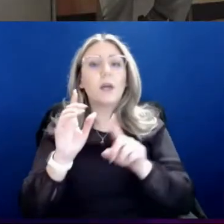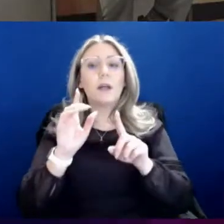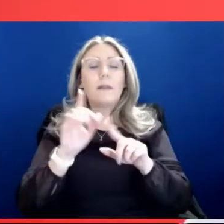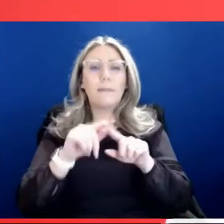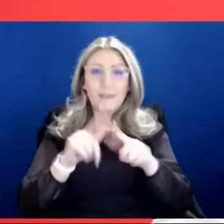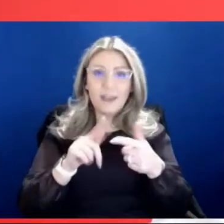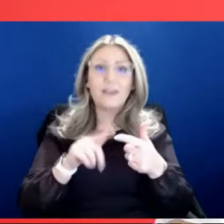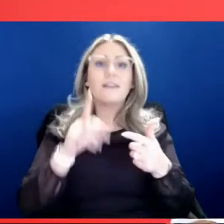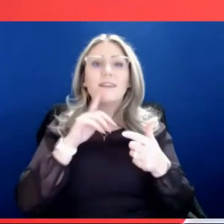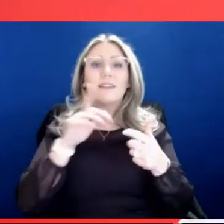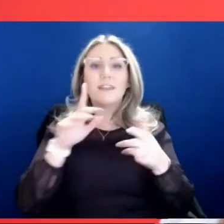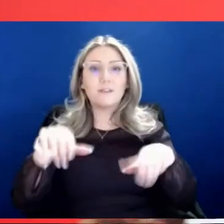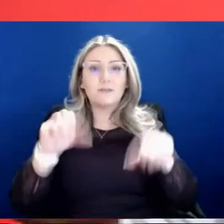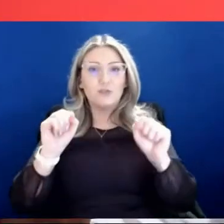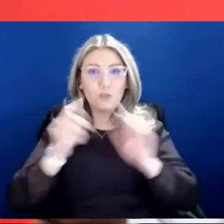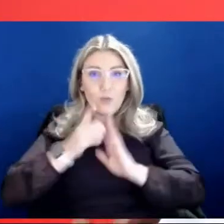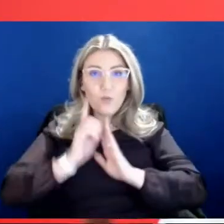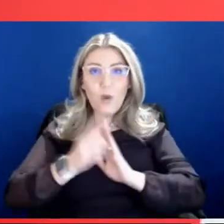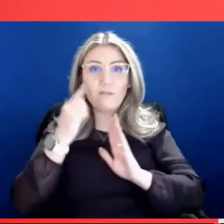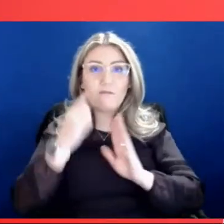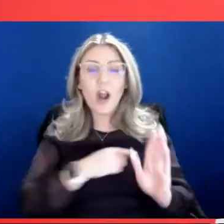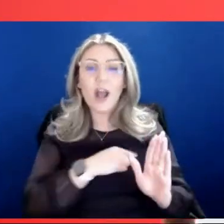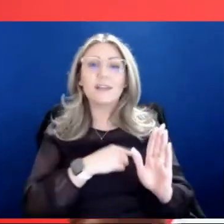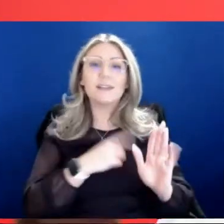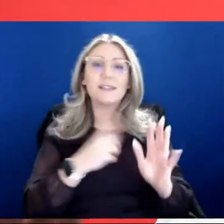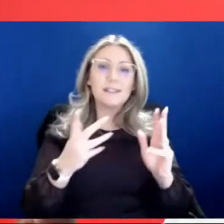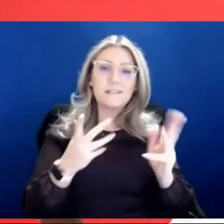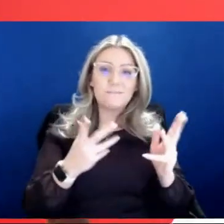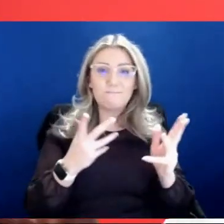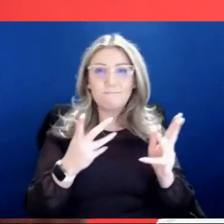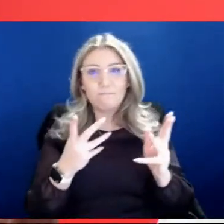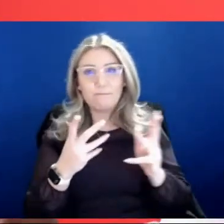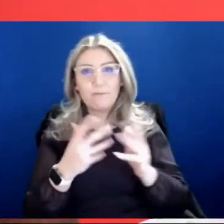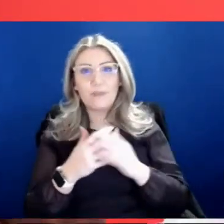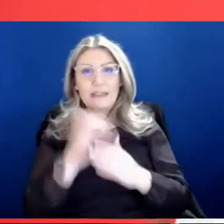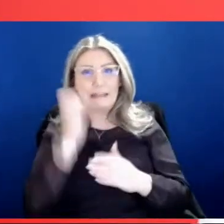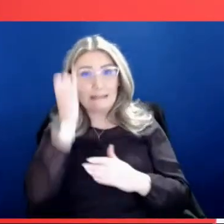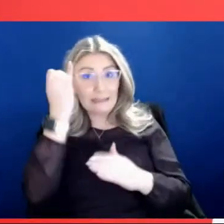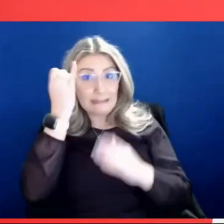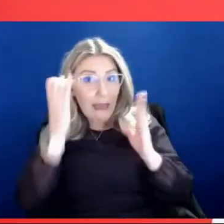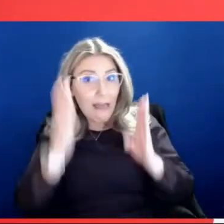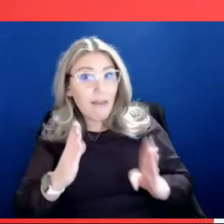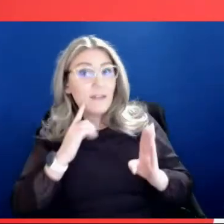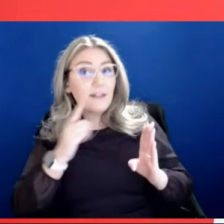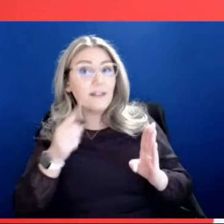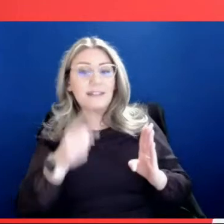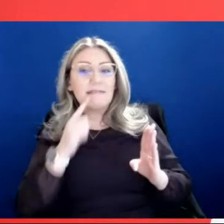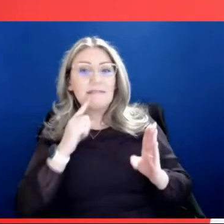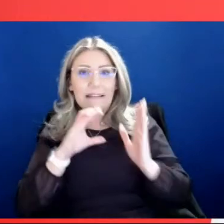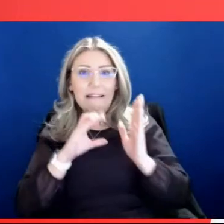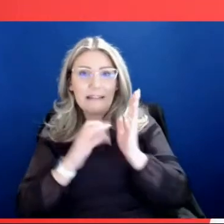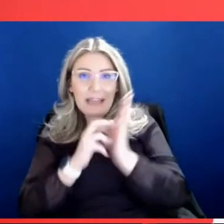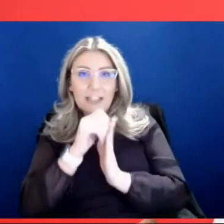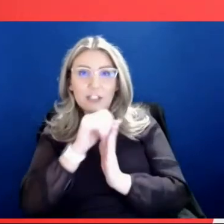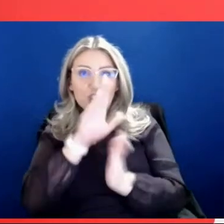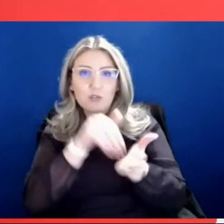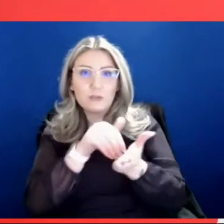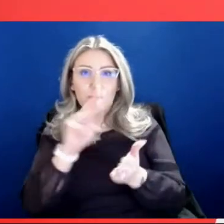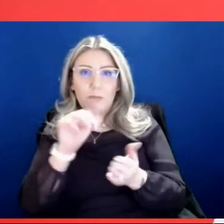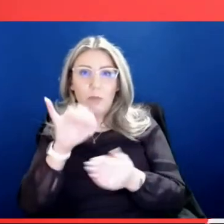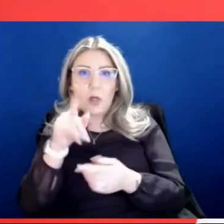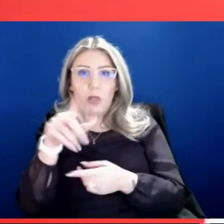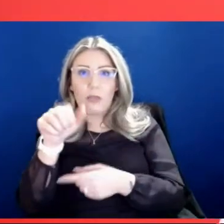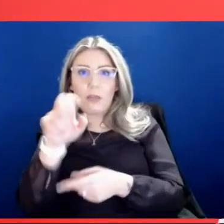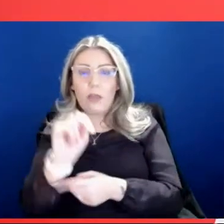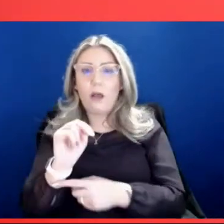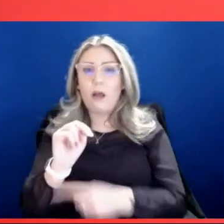for us to kind of, and there were Italians in the cancer center in Milan. Daniela Cardinale is one of the